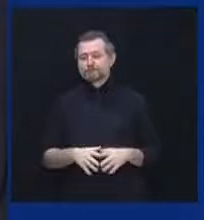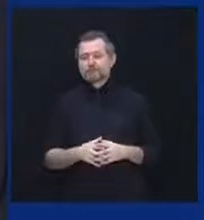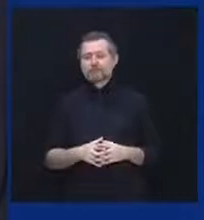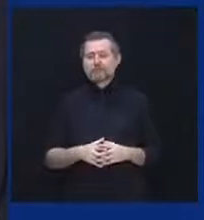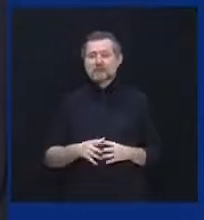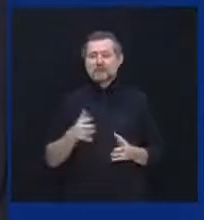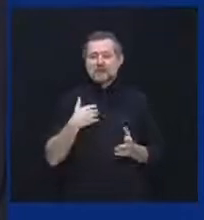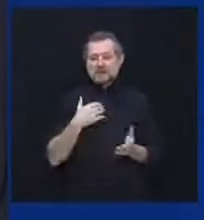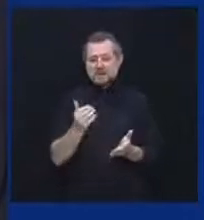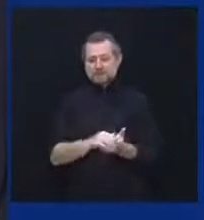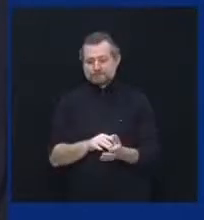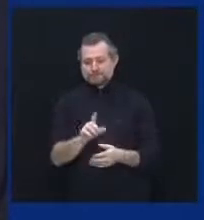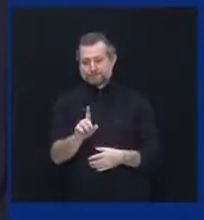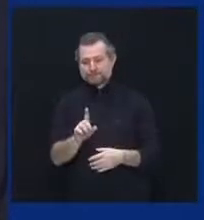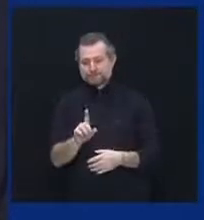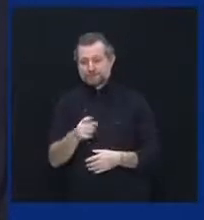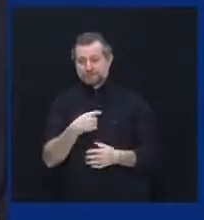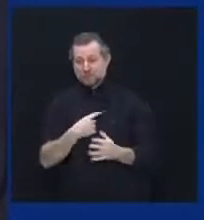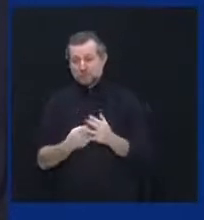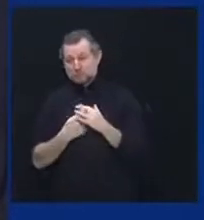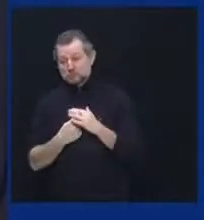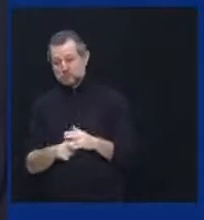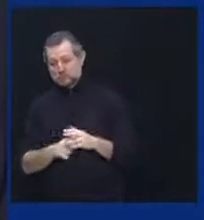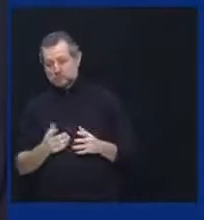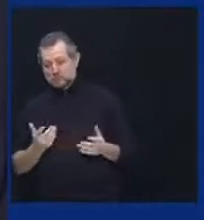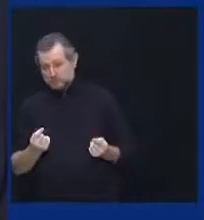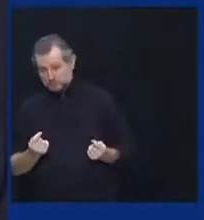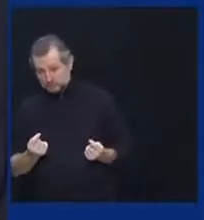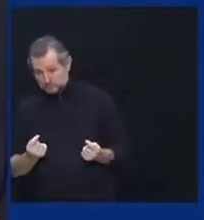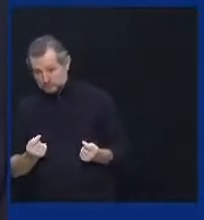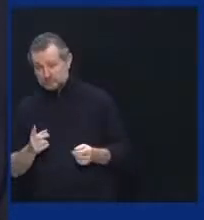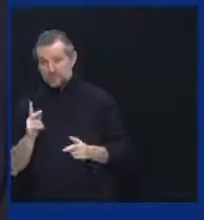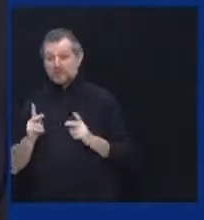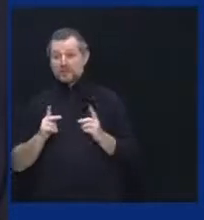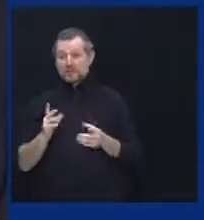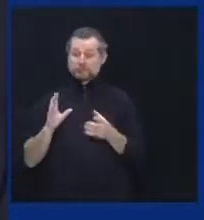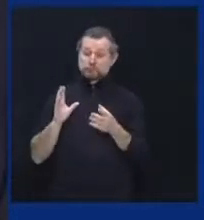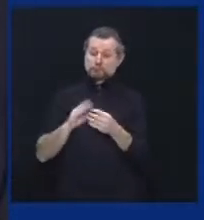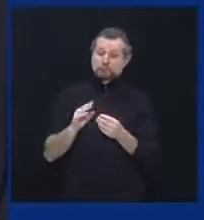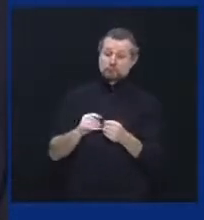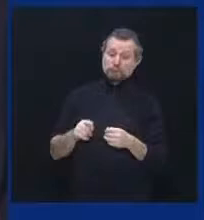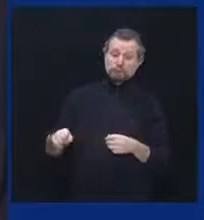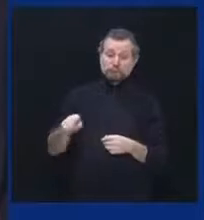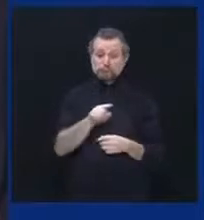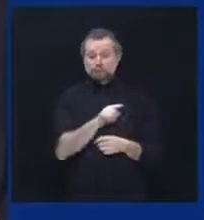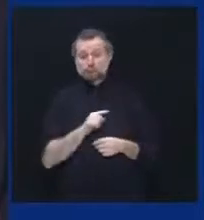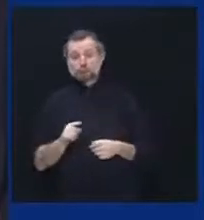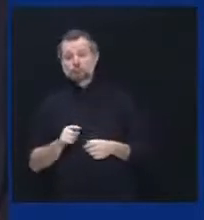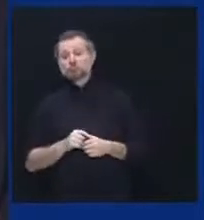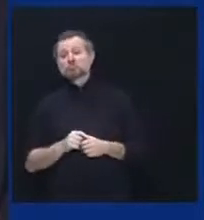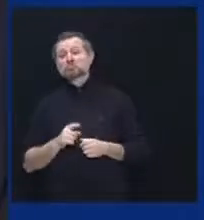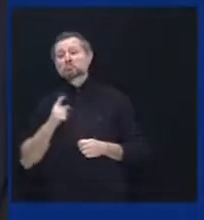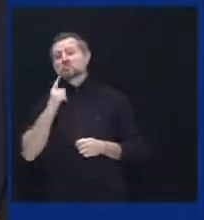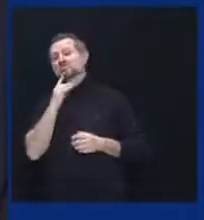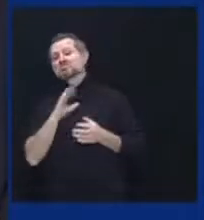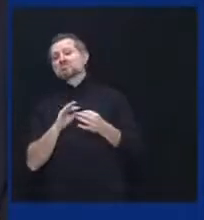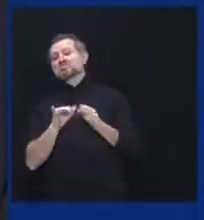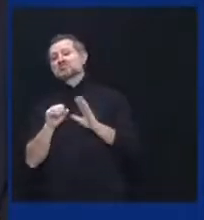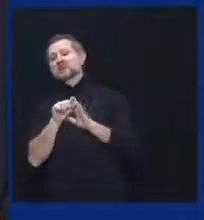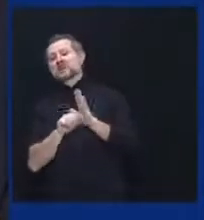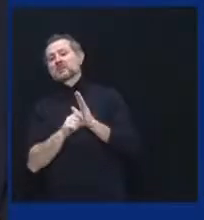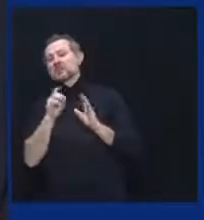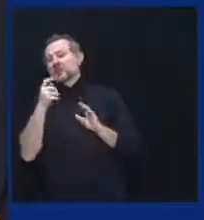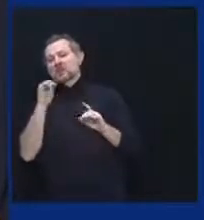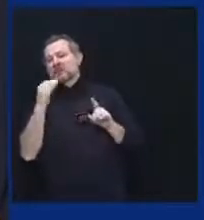Again, we started with this theory that the State Department of Health did something wrong when it came to